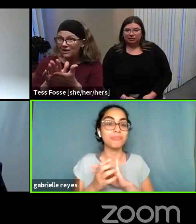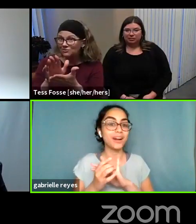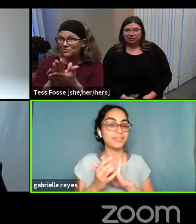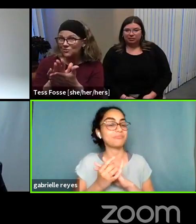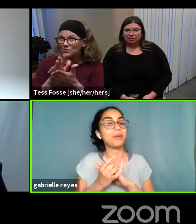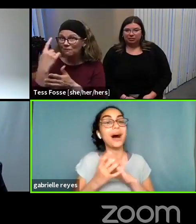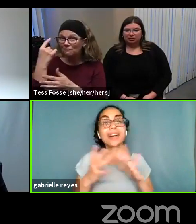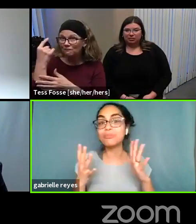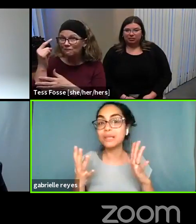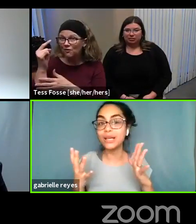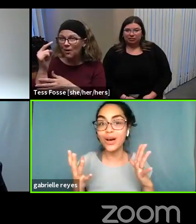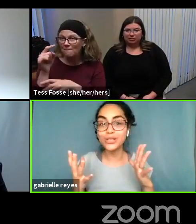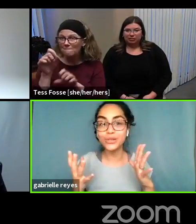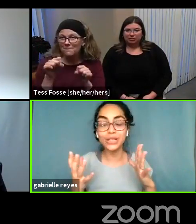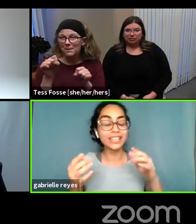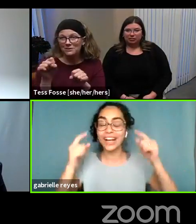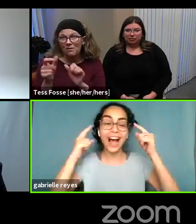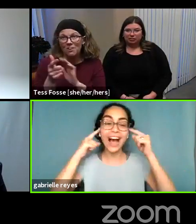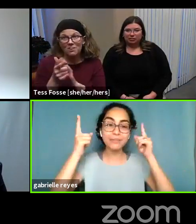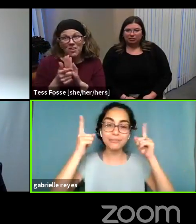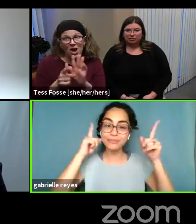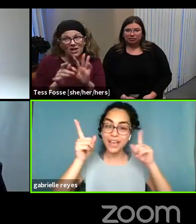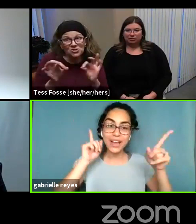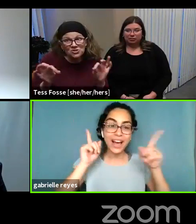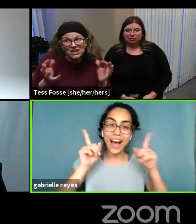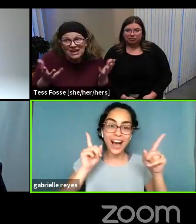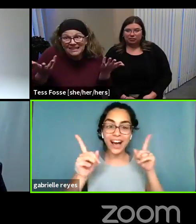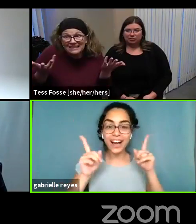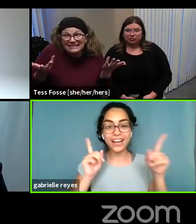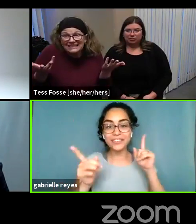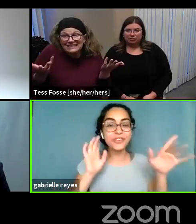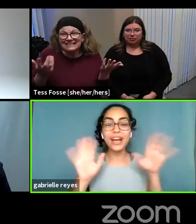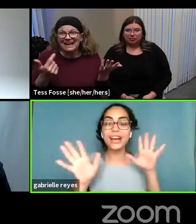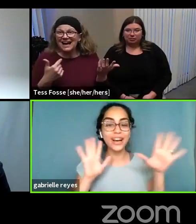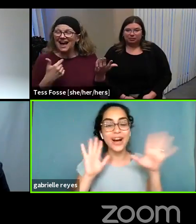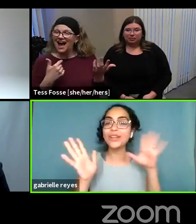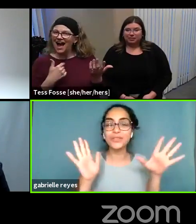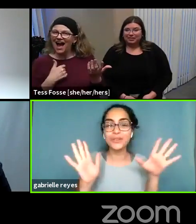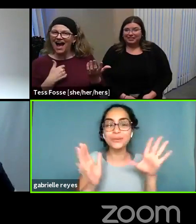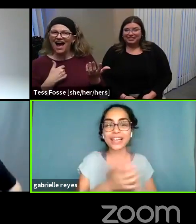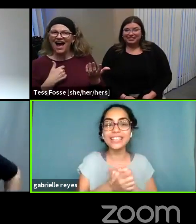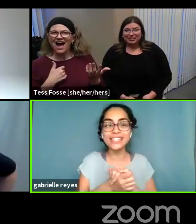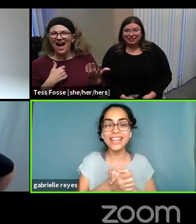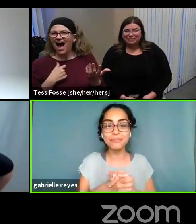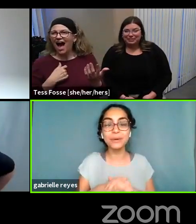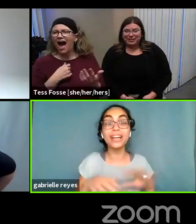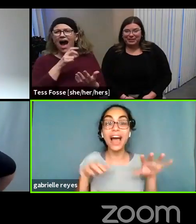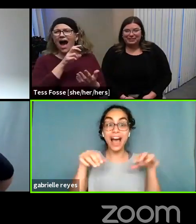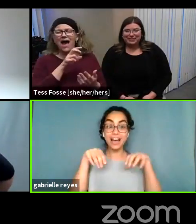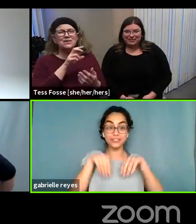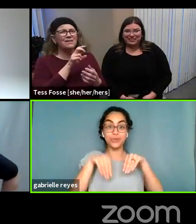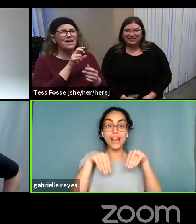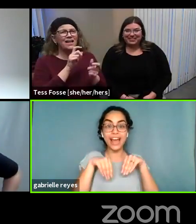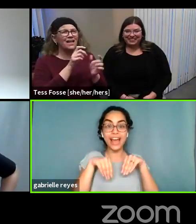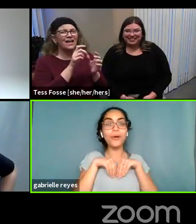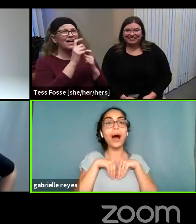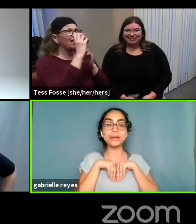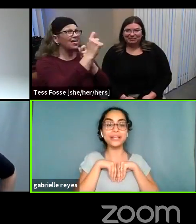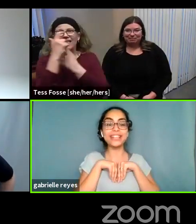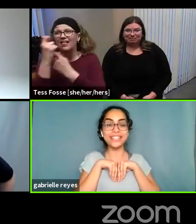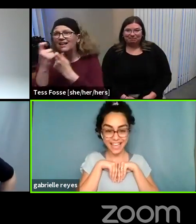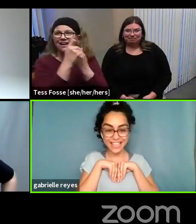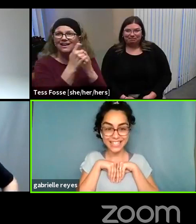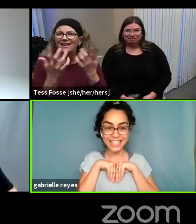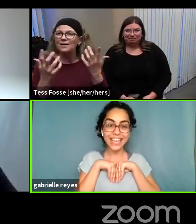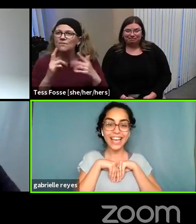for possibly a law degree. Like I am very all over the place, but as right now I